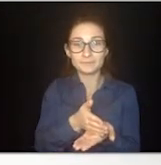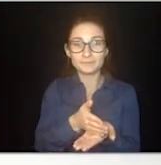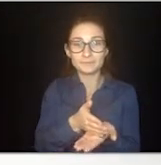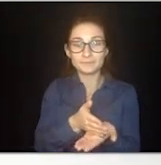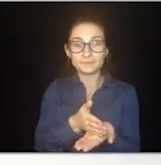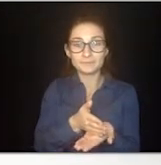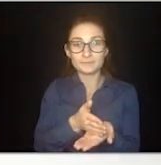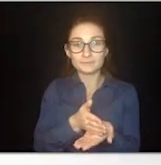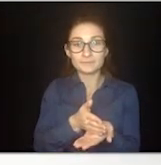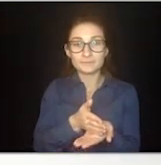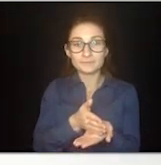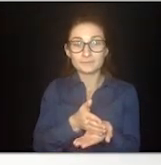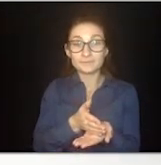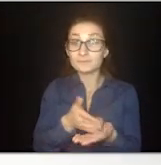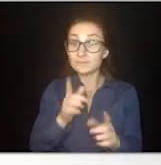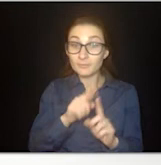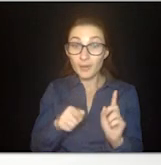stop.